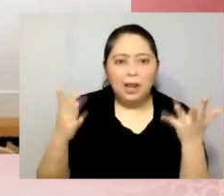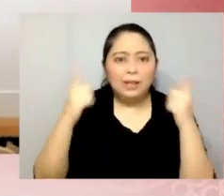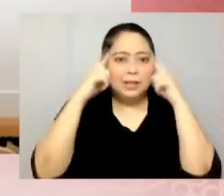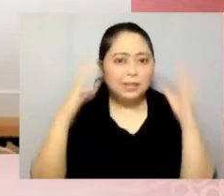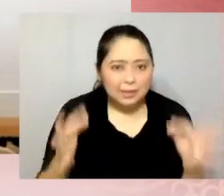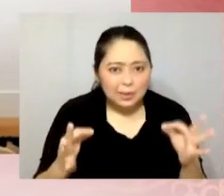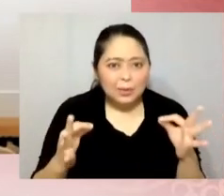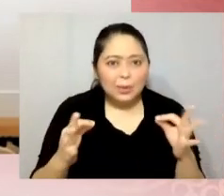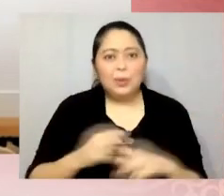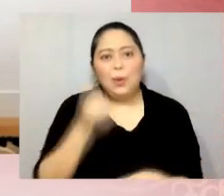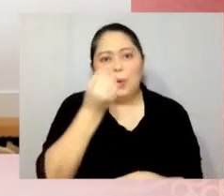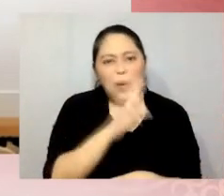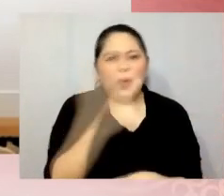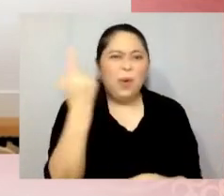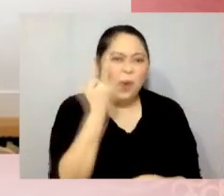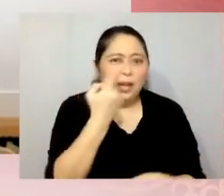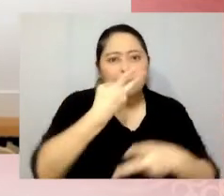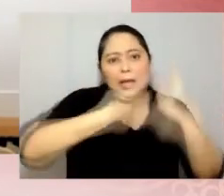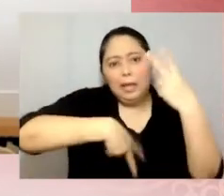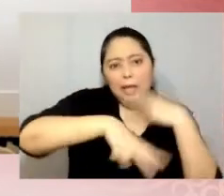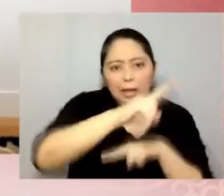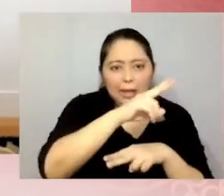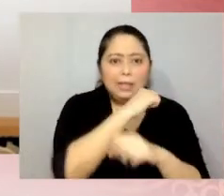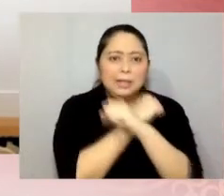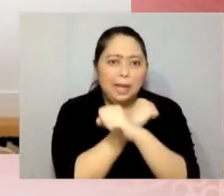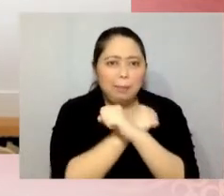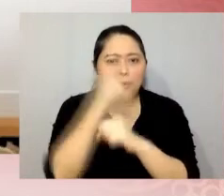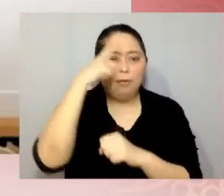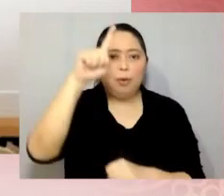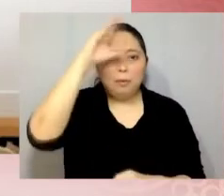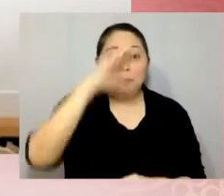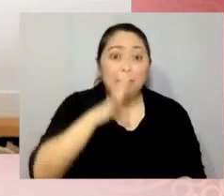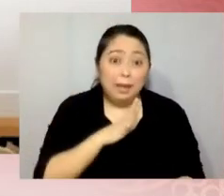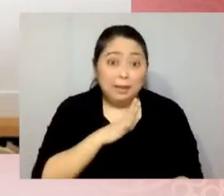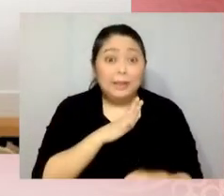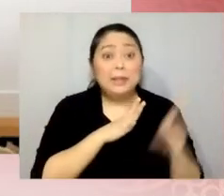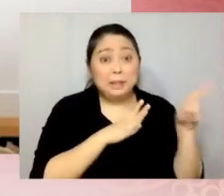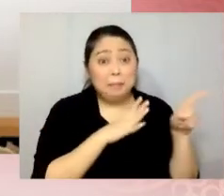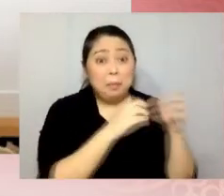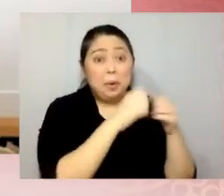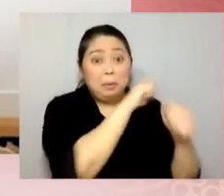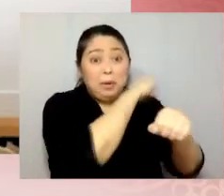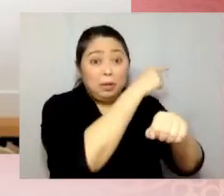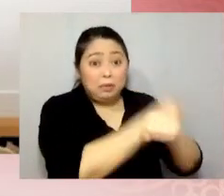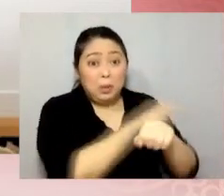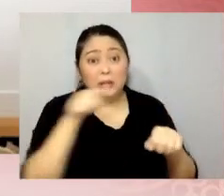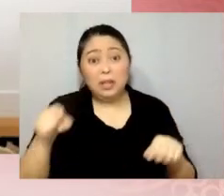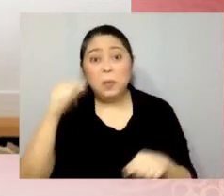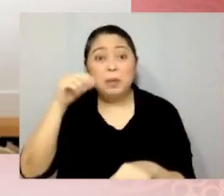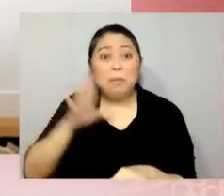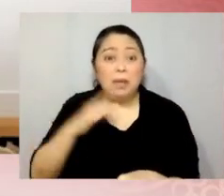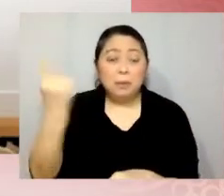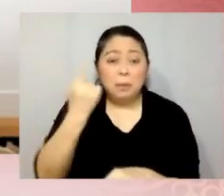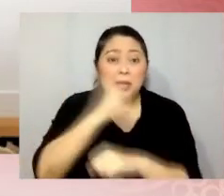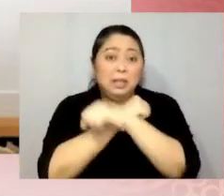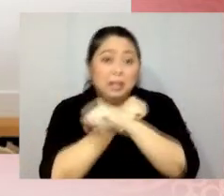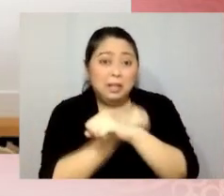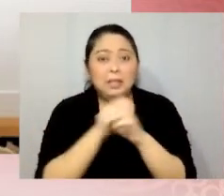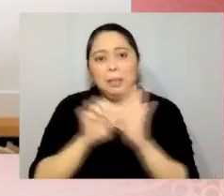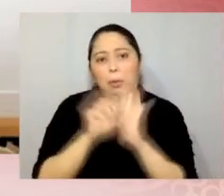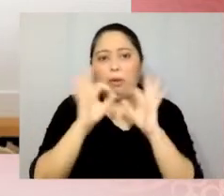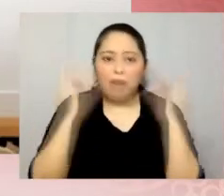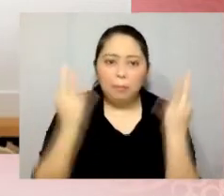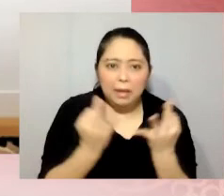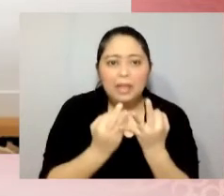there because they're proxy decision makers of the men who are the more powerful ones in the clan, in